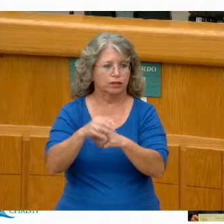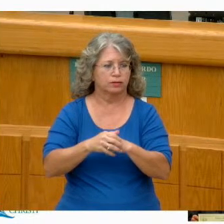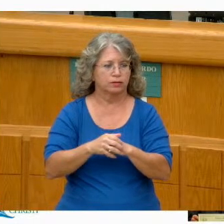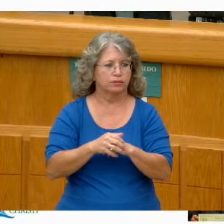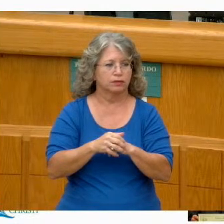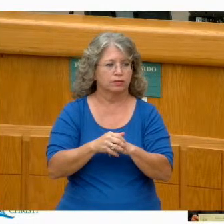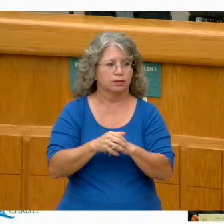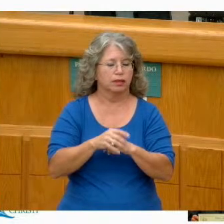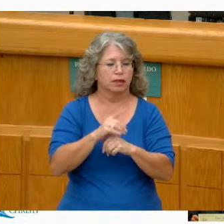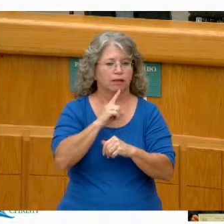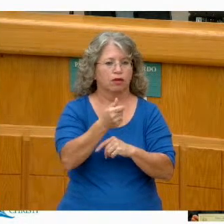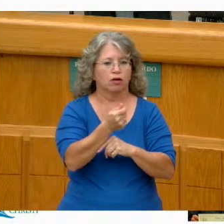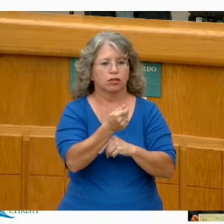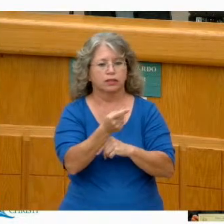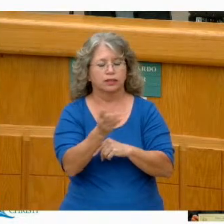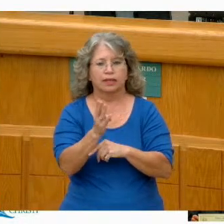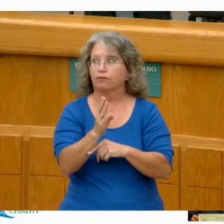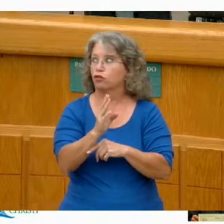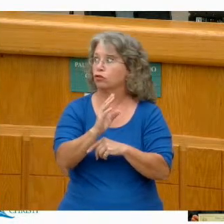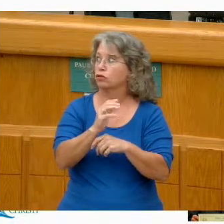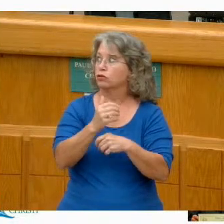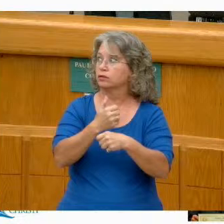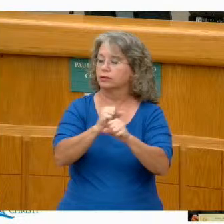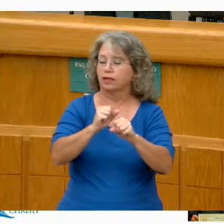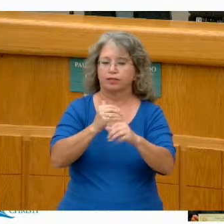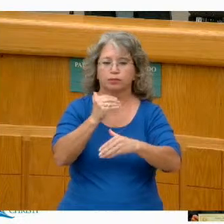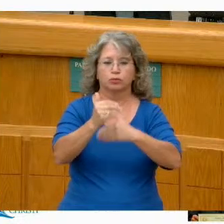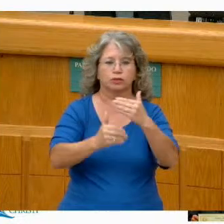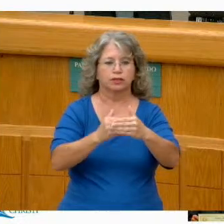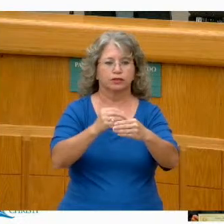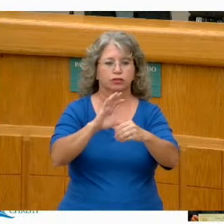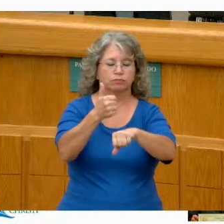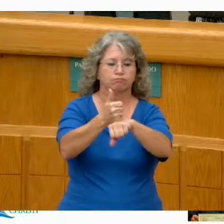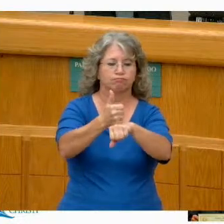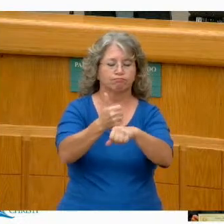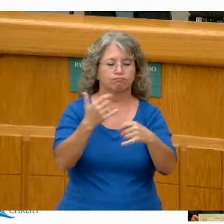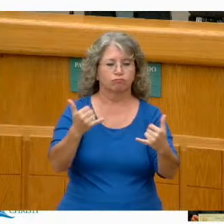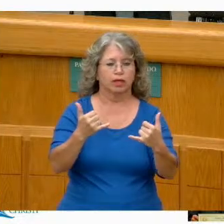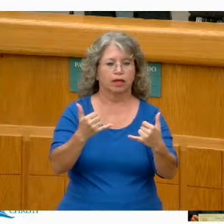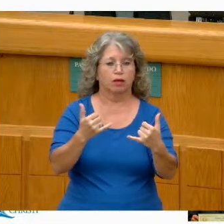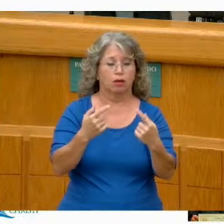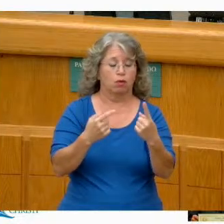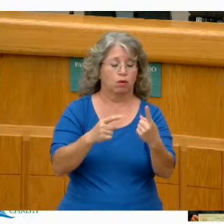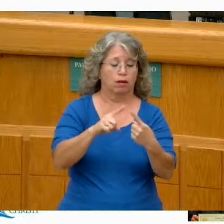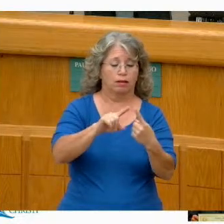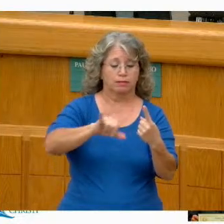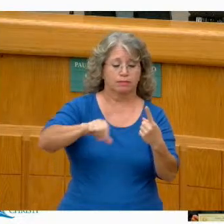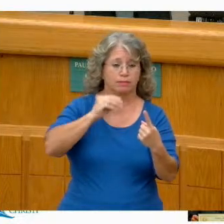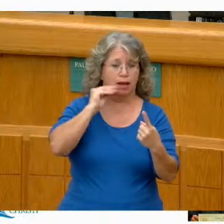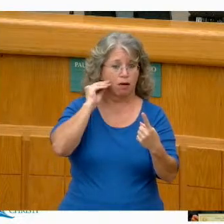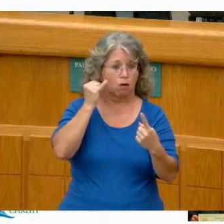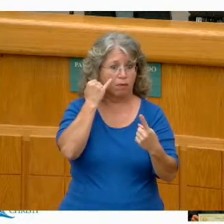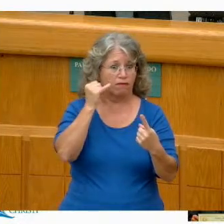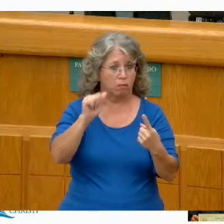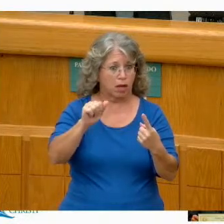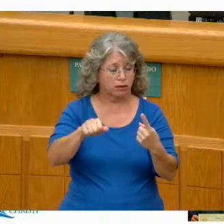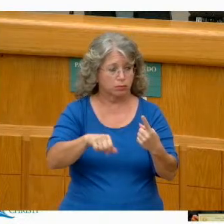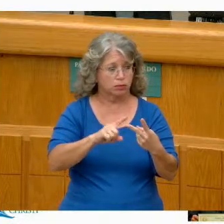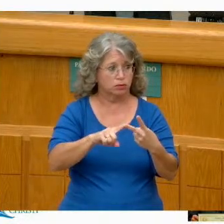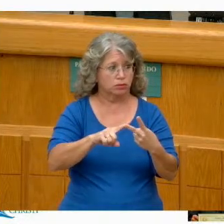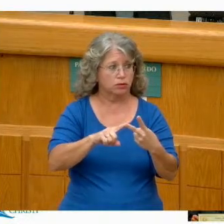There are several interventions that are in place presently. One is stay at home if you can. Two is to social